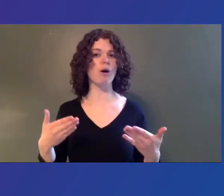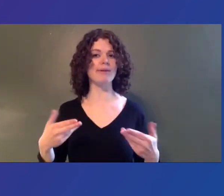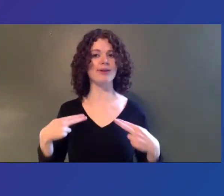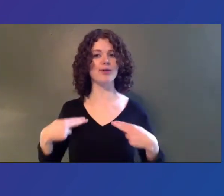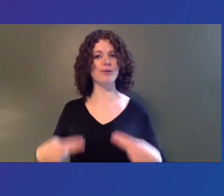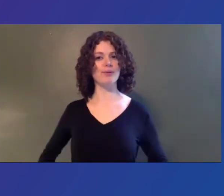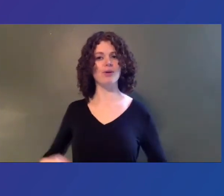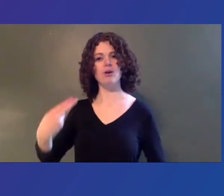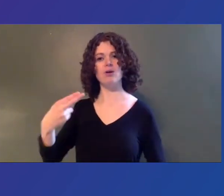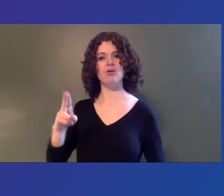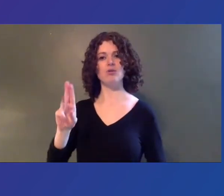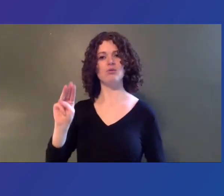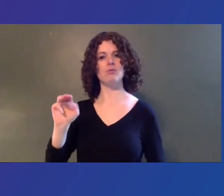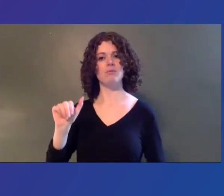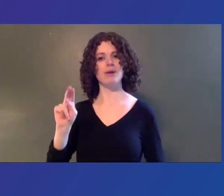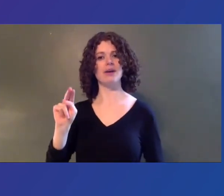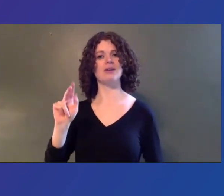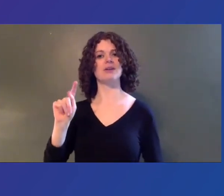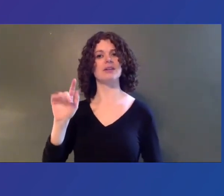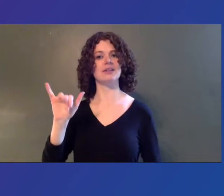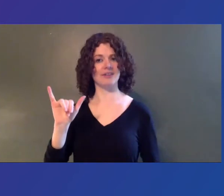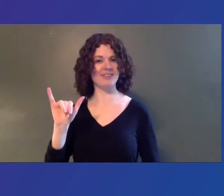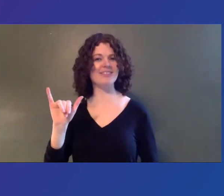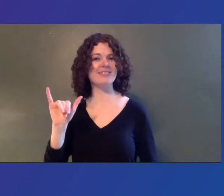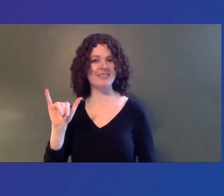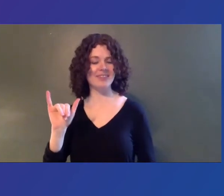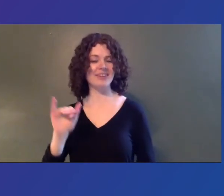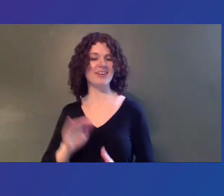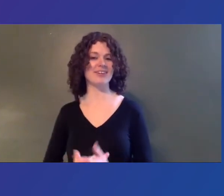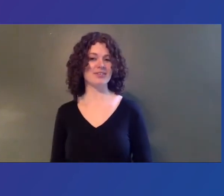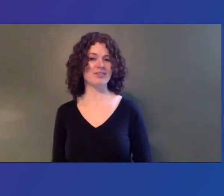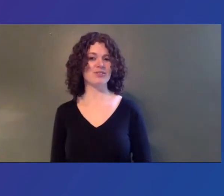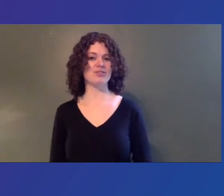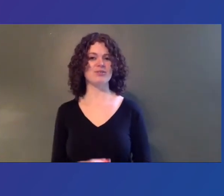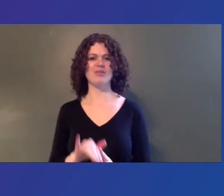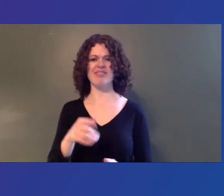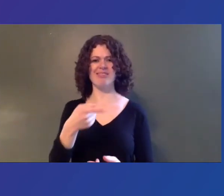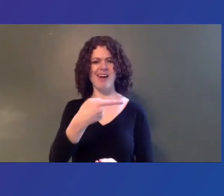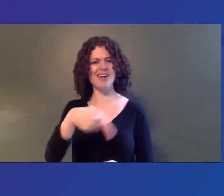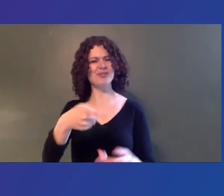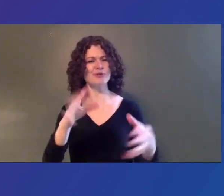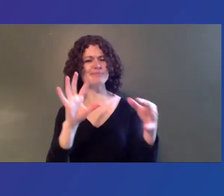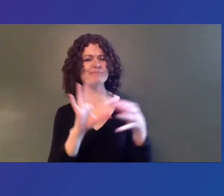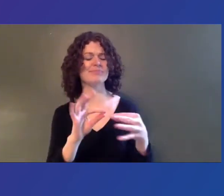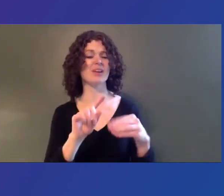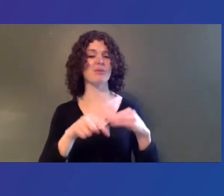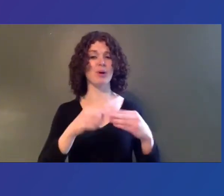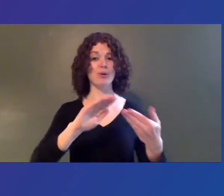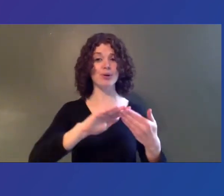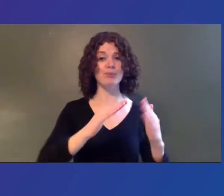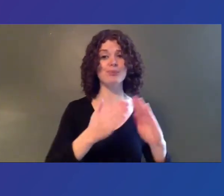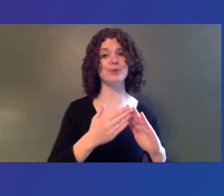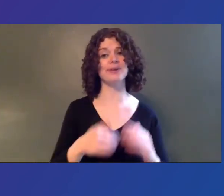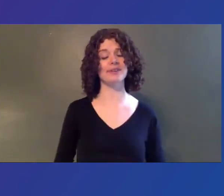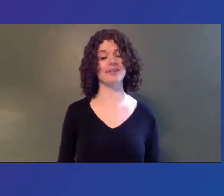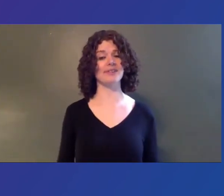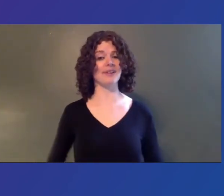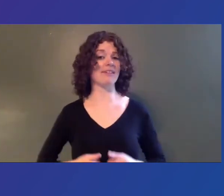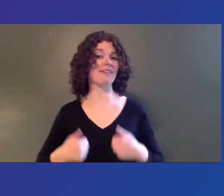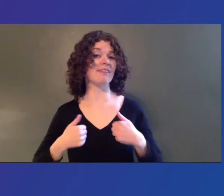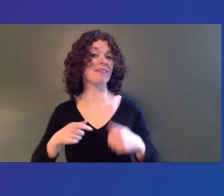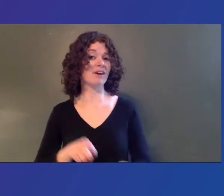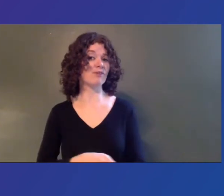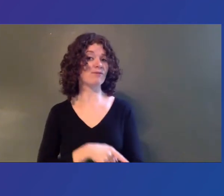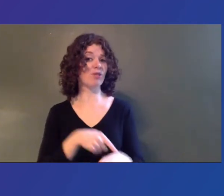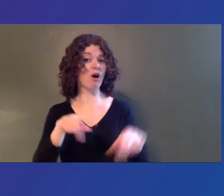And the ideas that we've brought up here about community, about lifelong inquiry, being